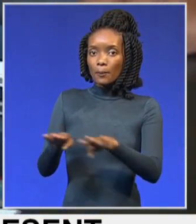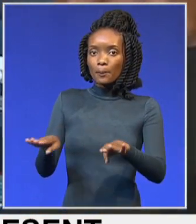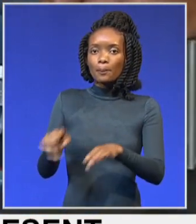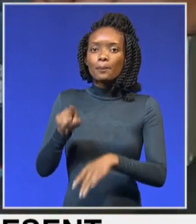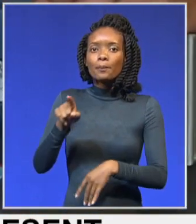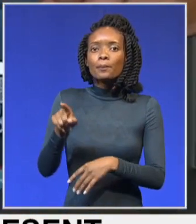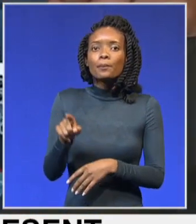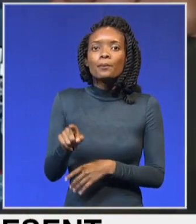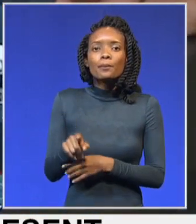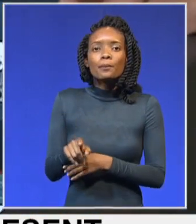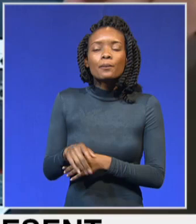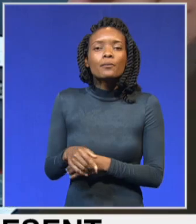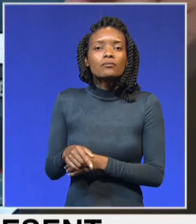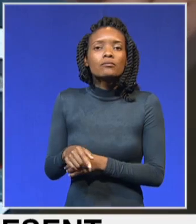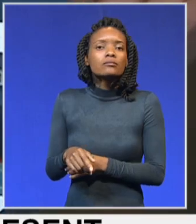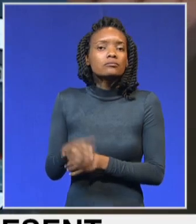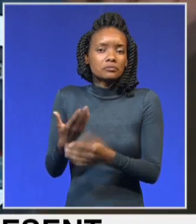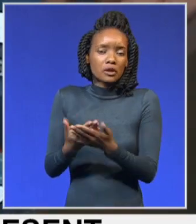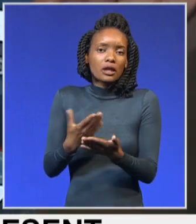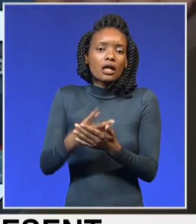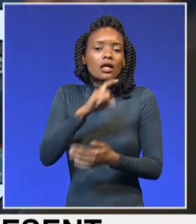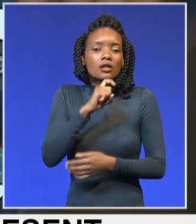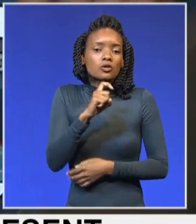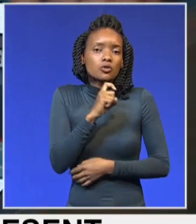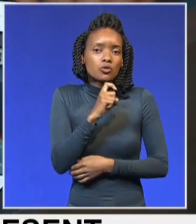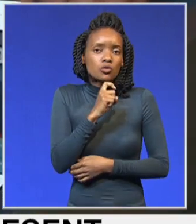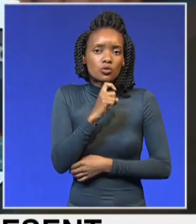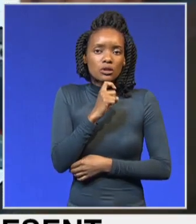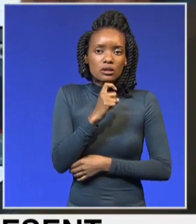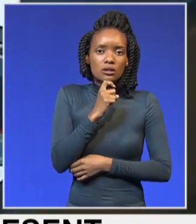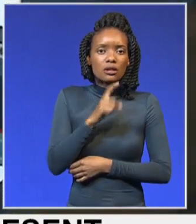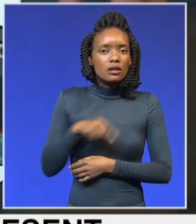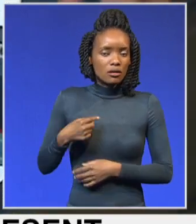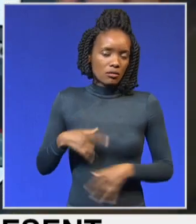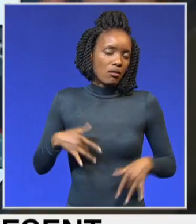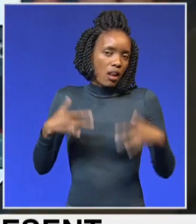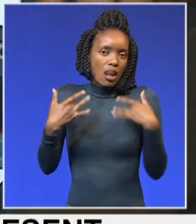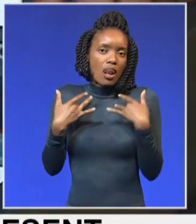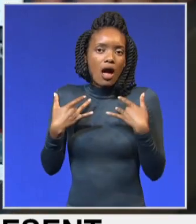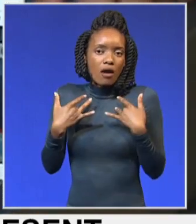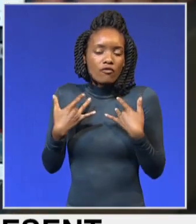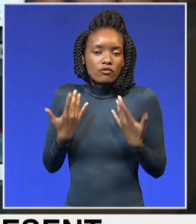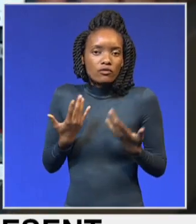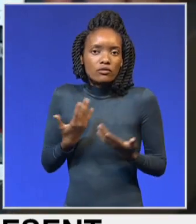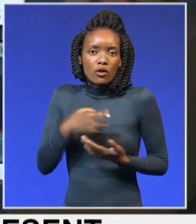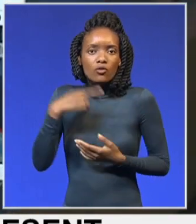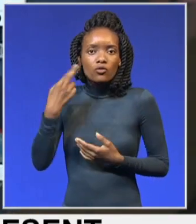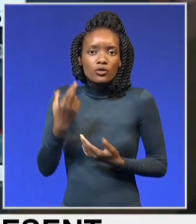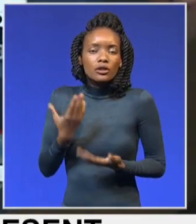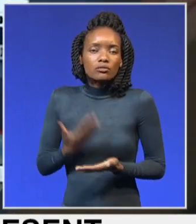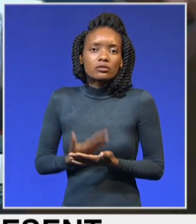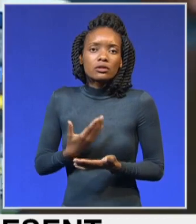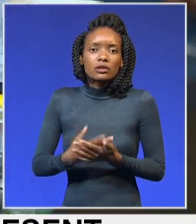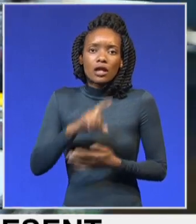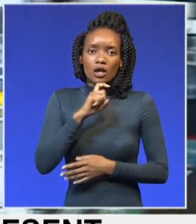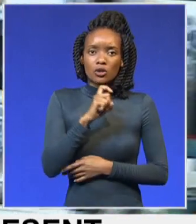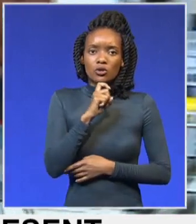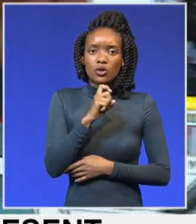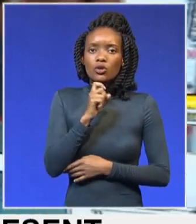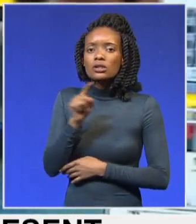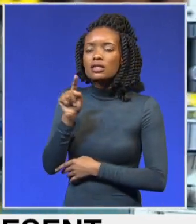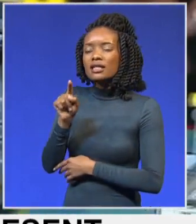The oil platform can also be used in our real life. The oil from the oil platform is